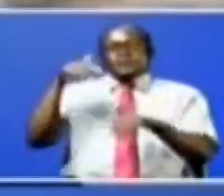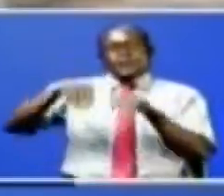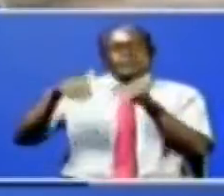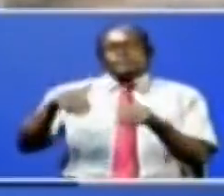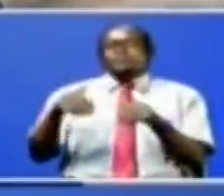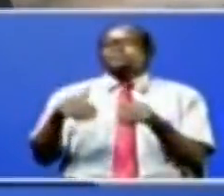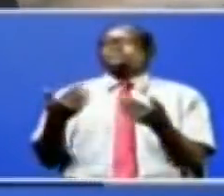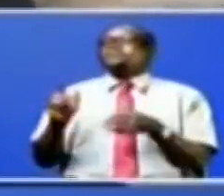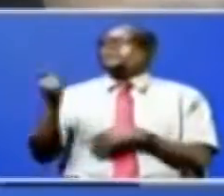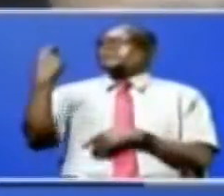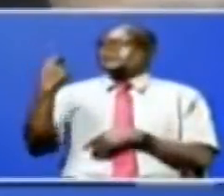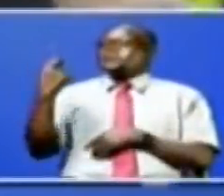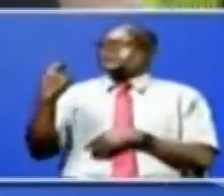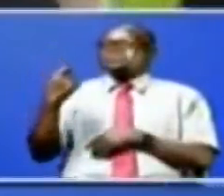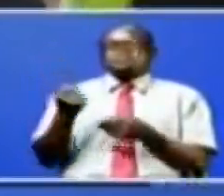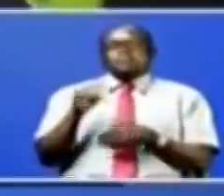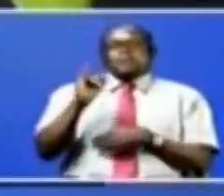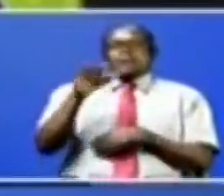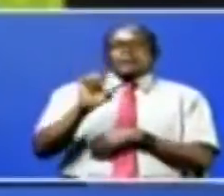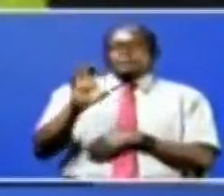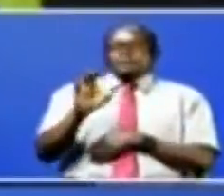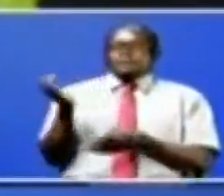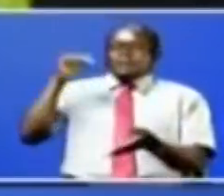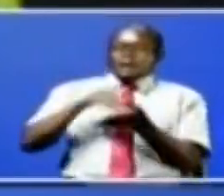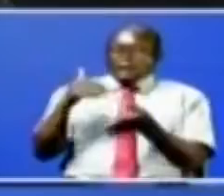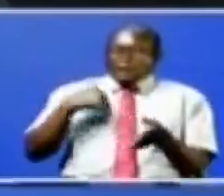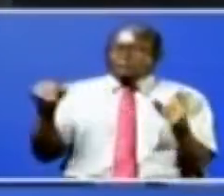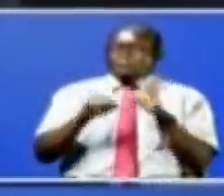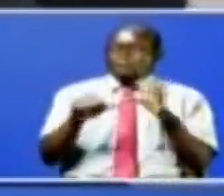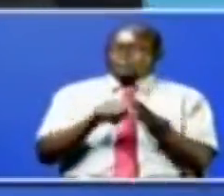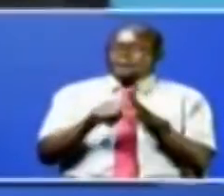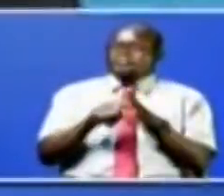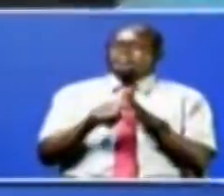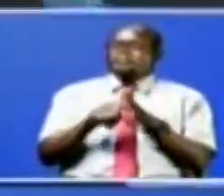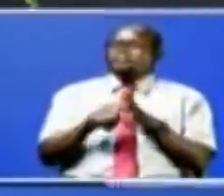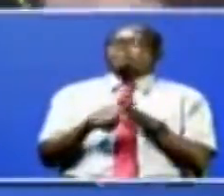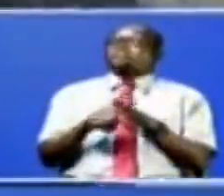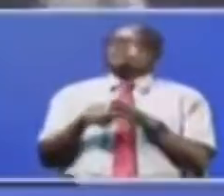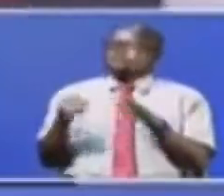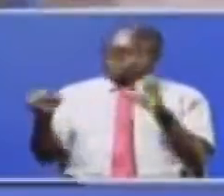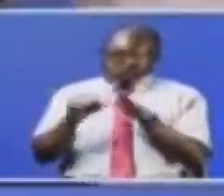unraveled, IEBC yet again finds itself on the spot, even as infighting among